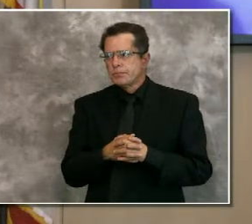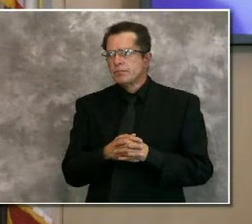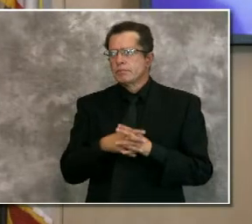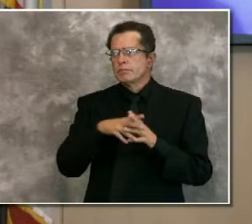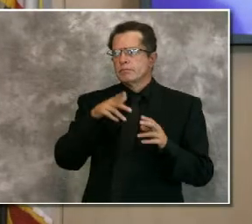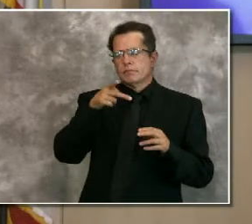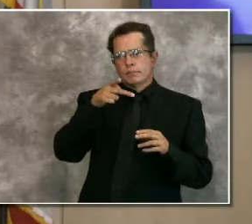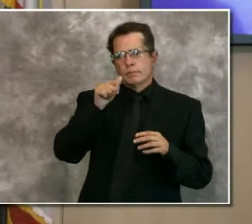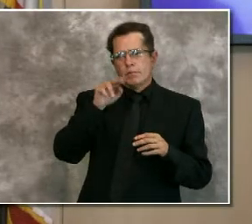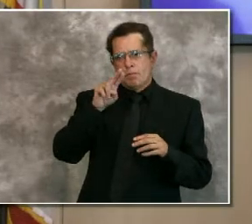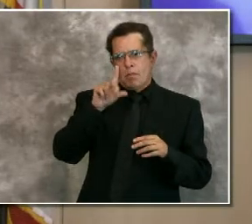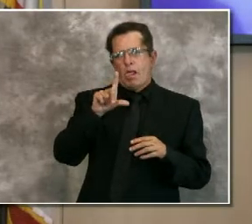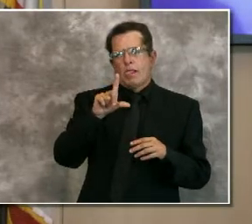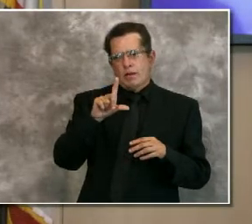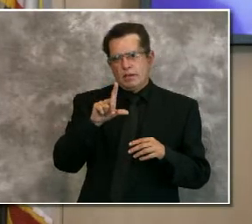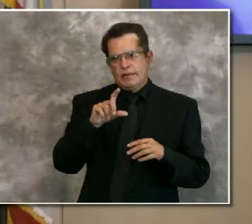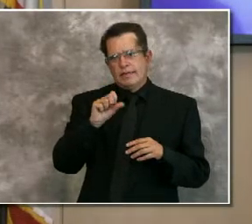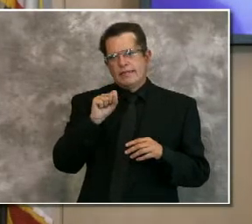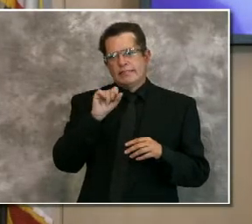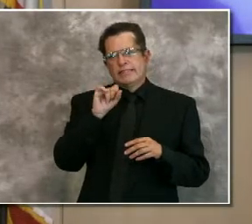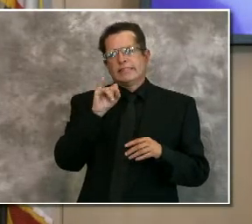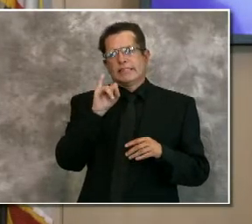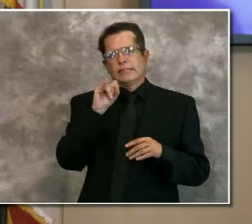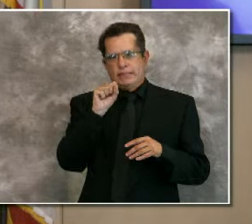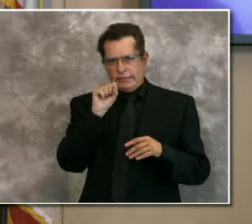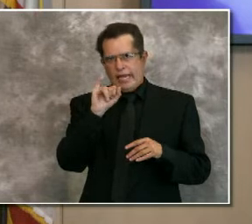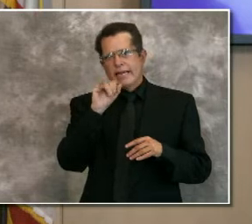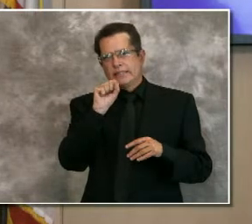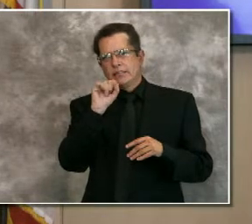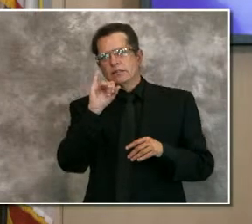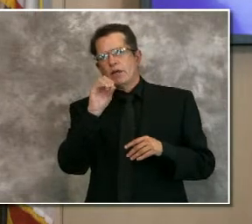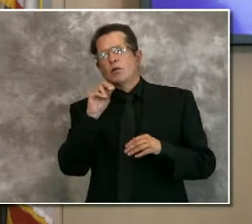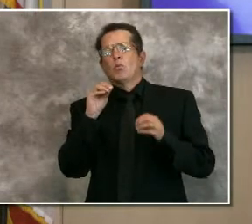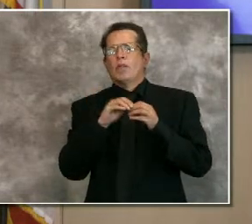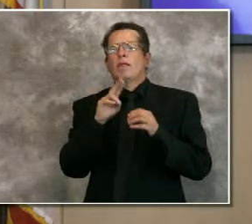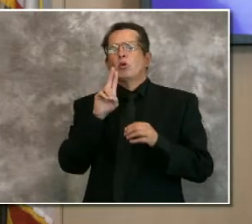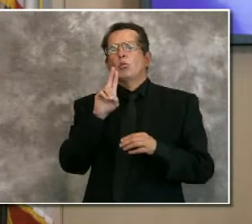Paul Sisson with the Union Tribune, please state your question.